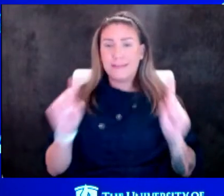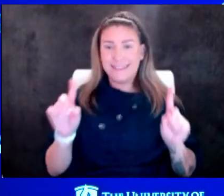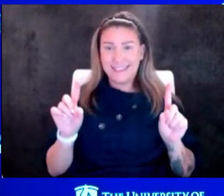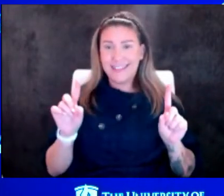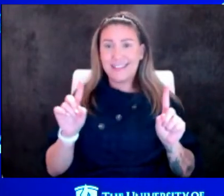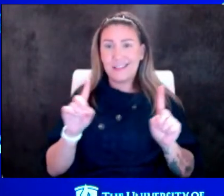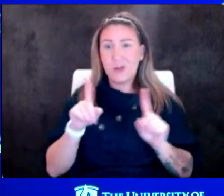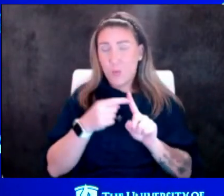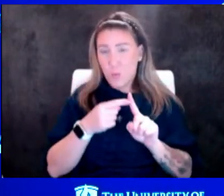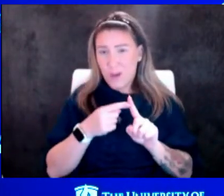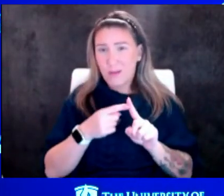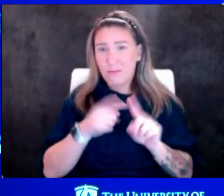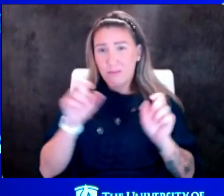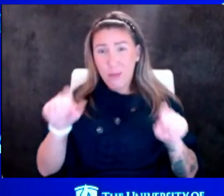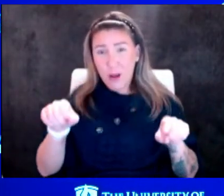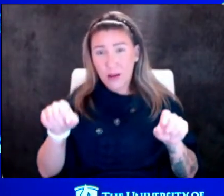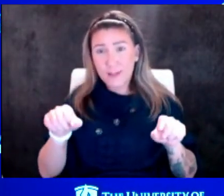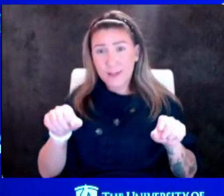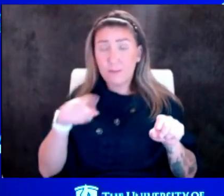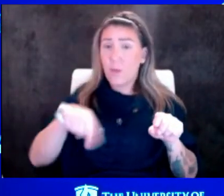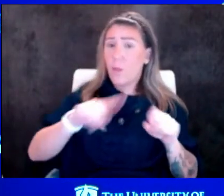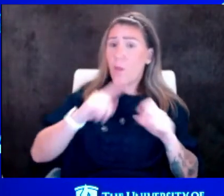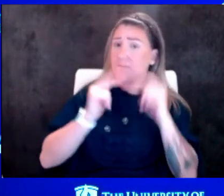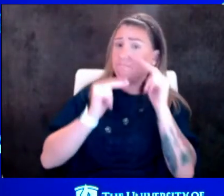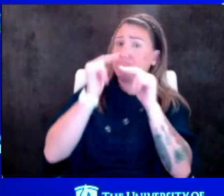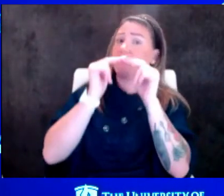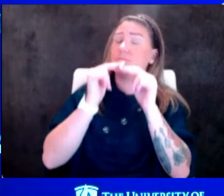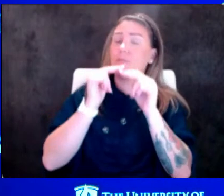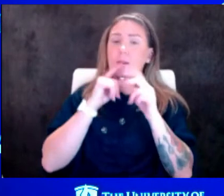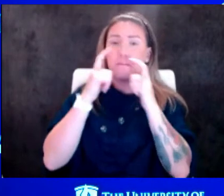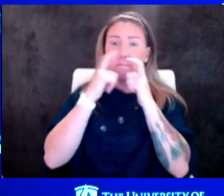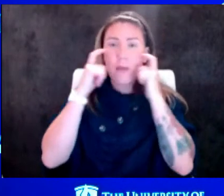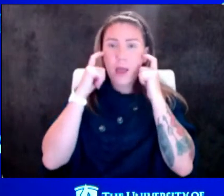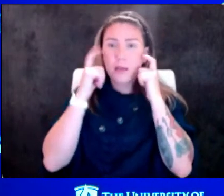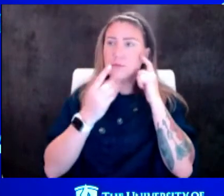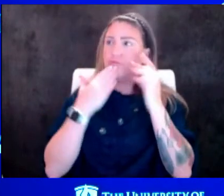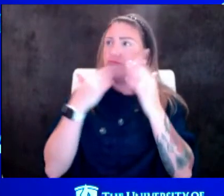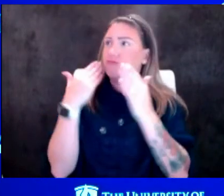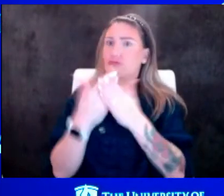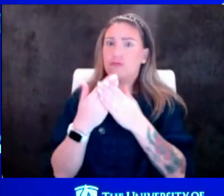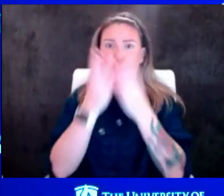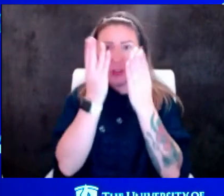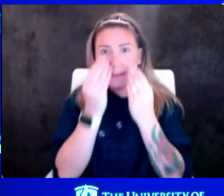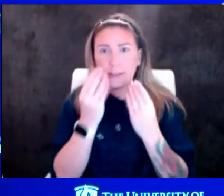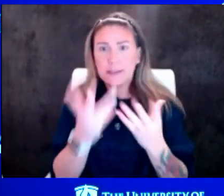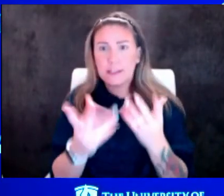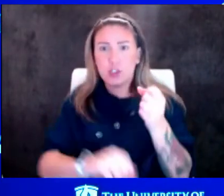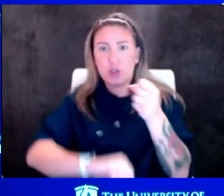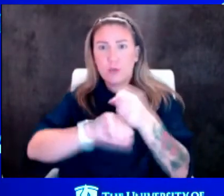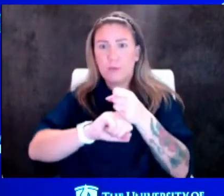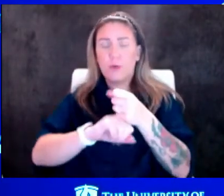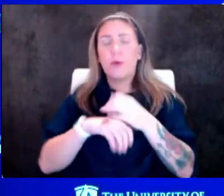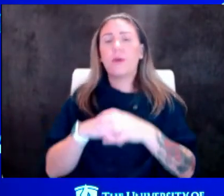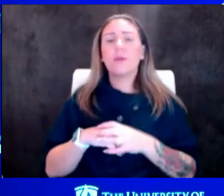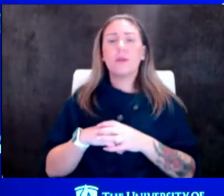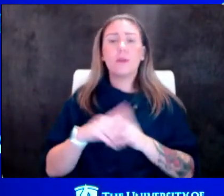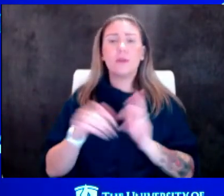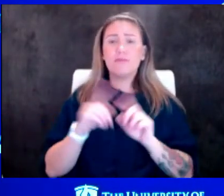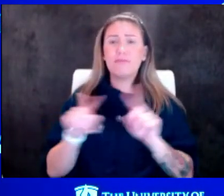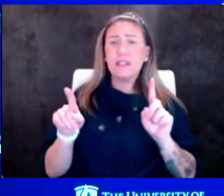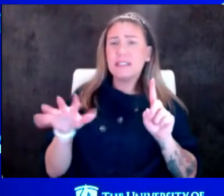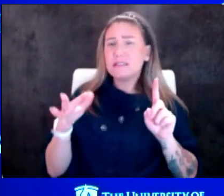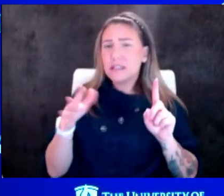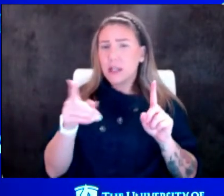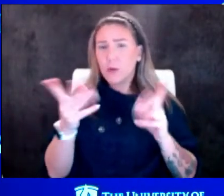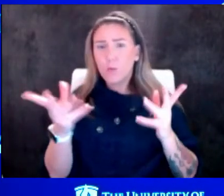those facilities. Masking, of course, we have very good data to support that those things work. But I think it is kind of what you